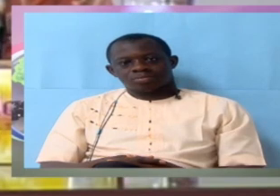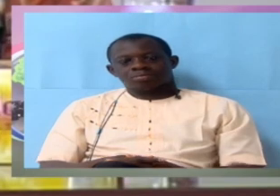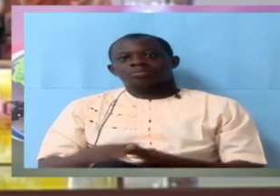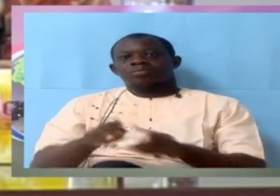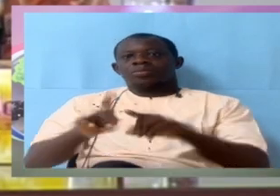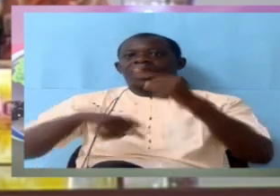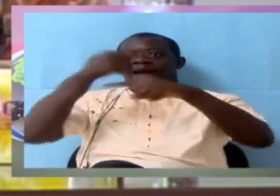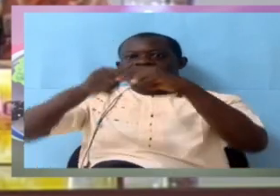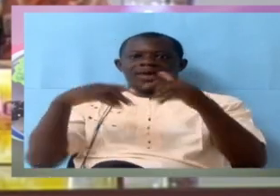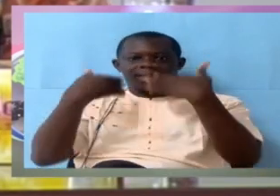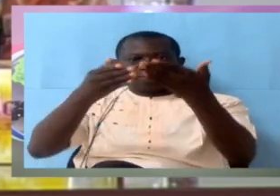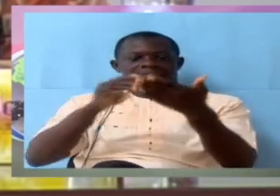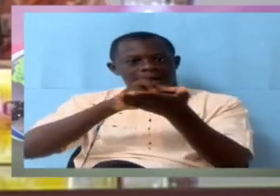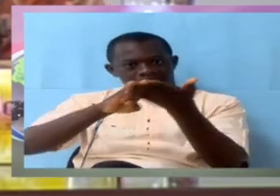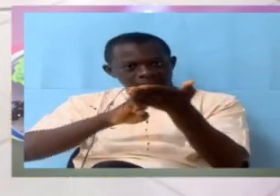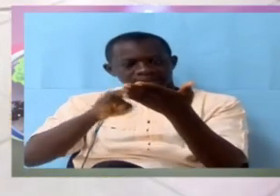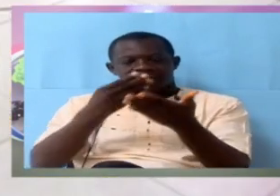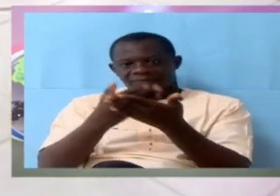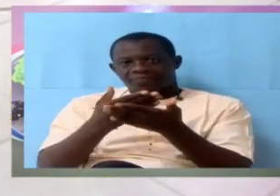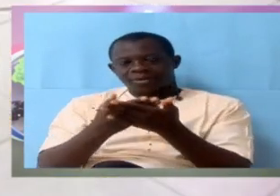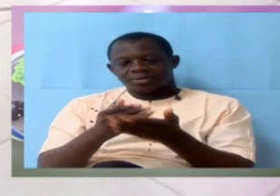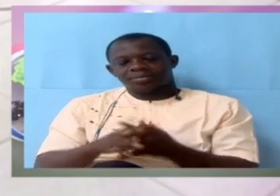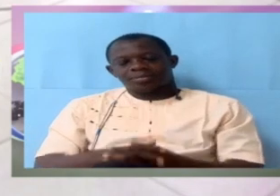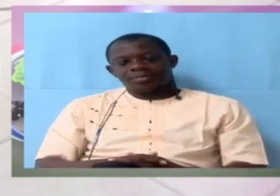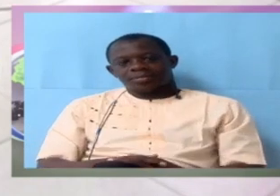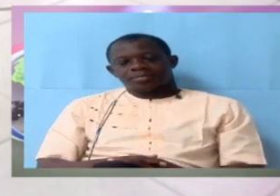After giving you that medicine,